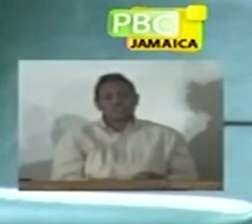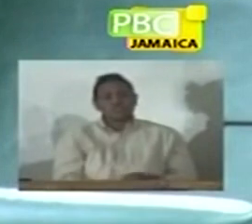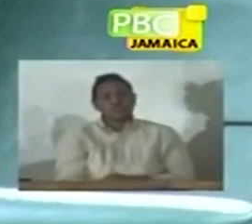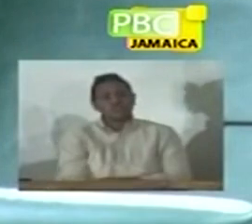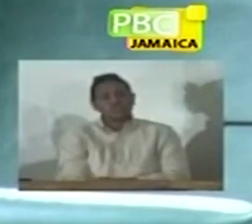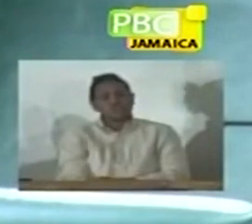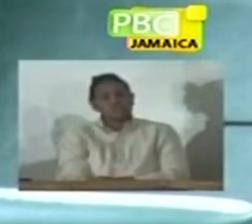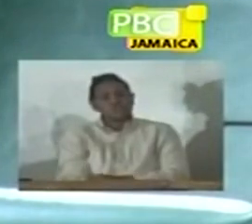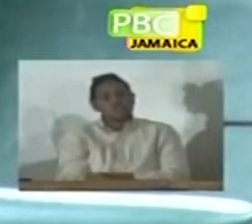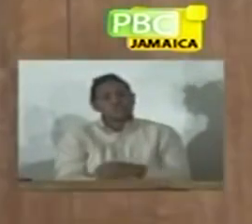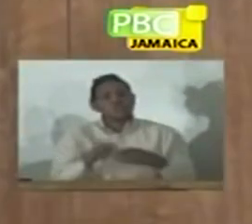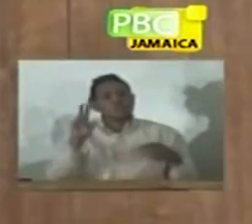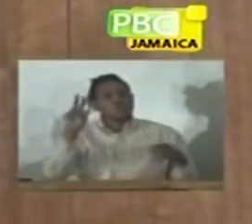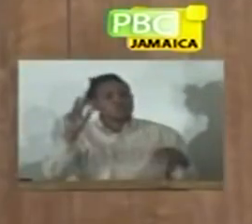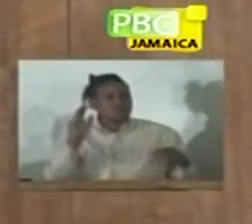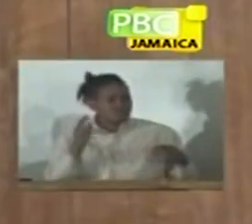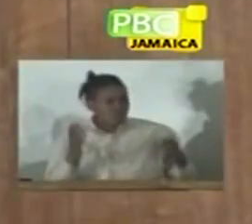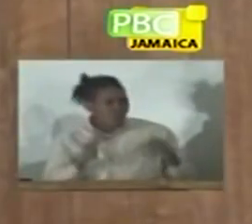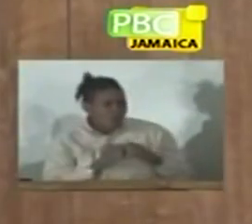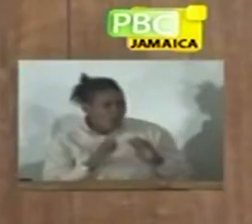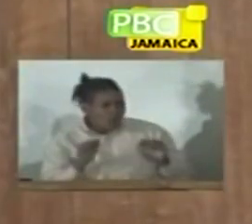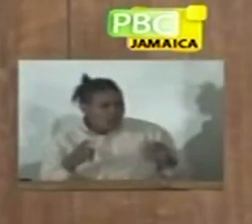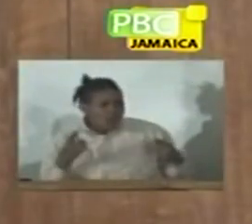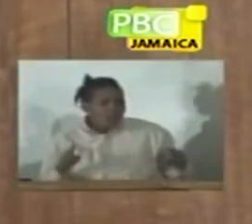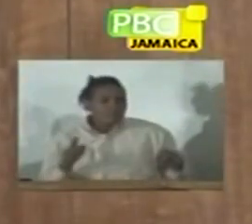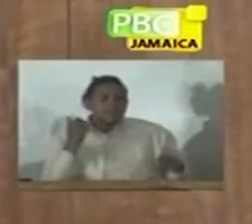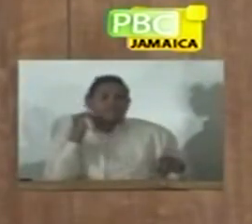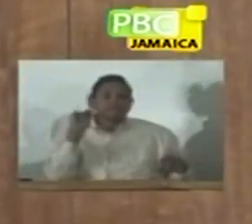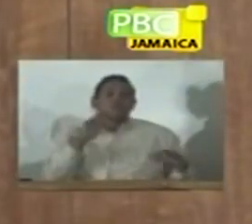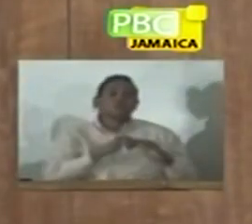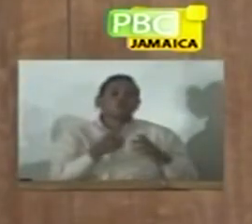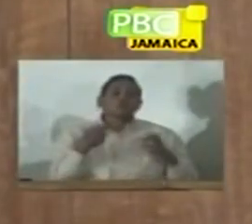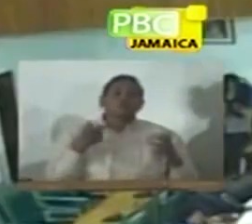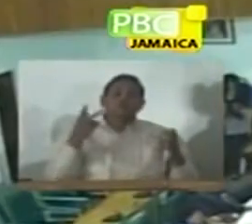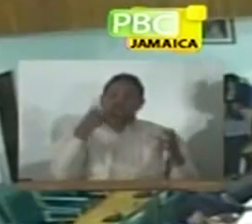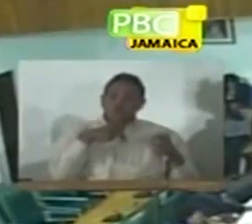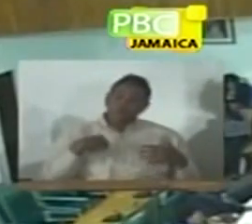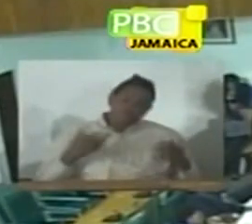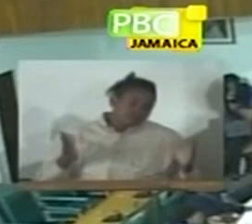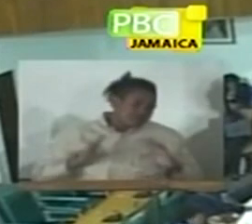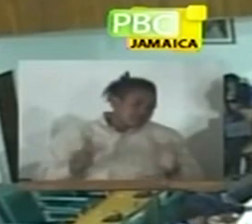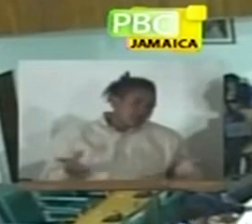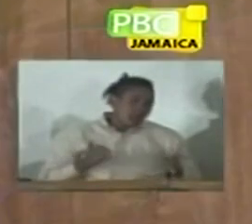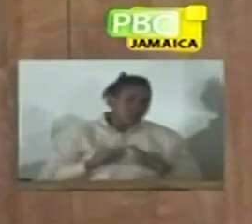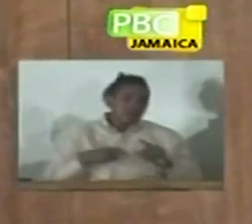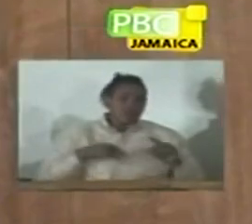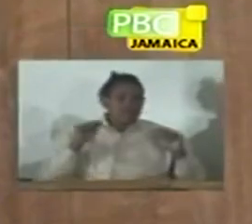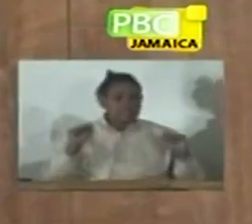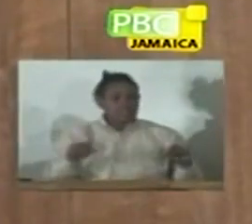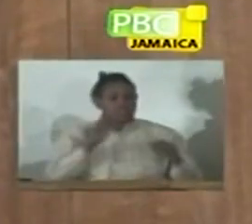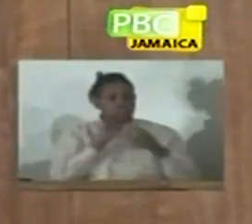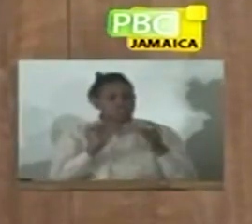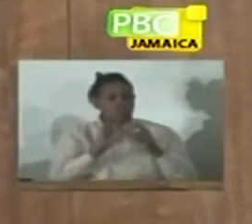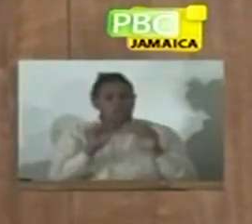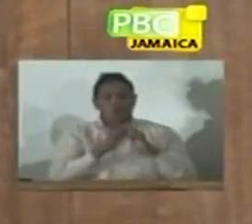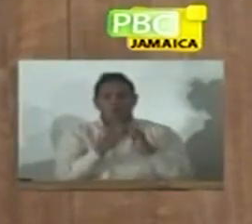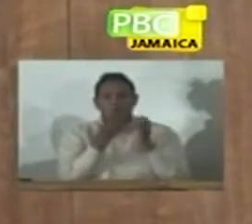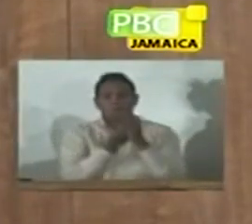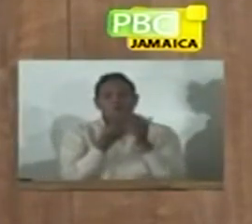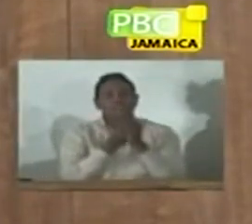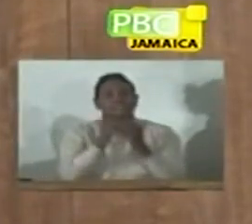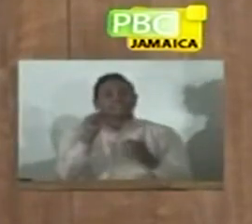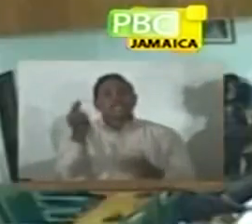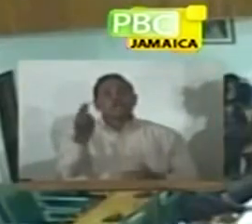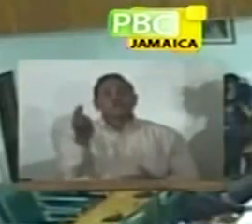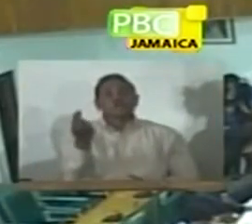How can that be? And if that is how you want to shut me down, shut me down. But I must be entitled to talk about how that money